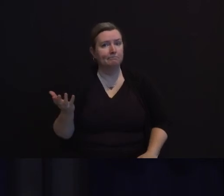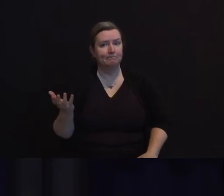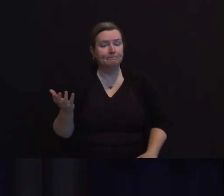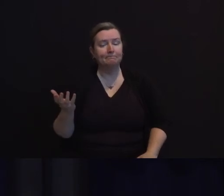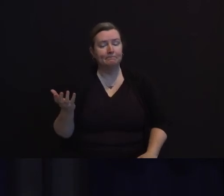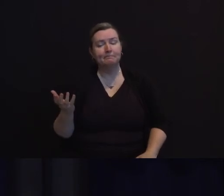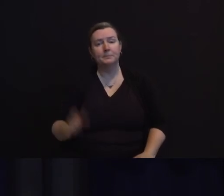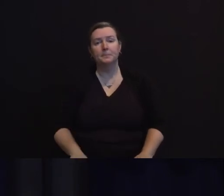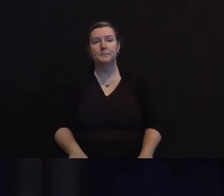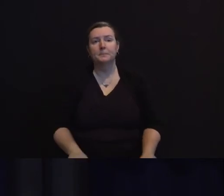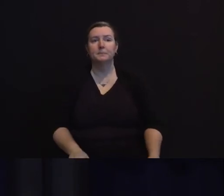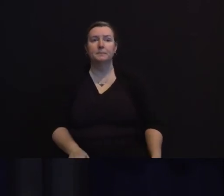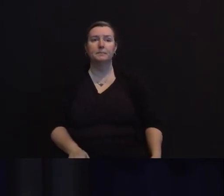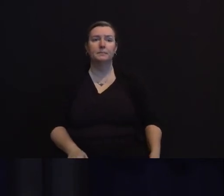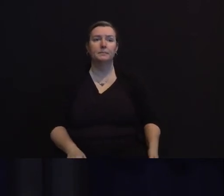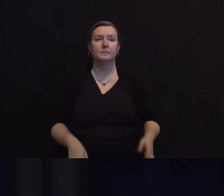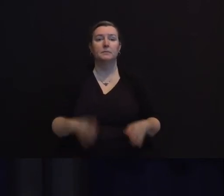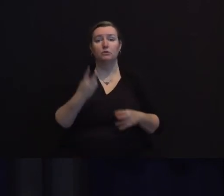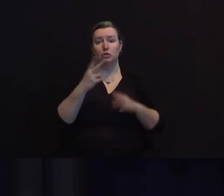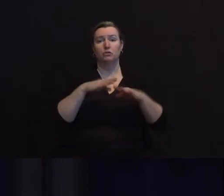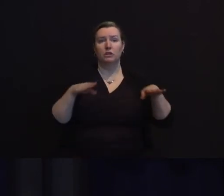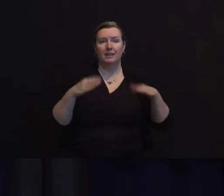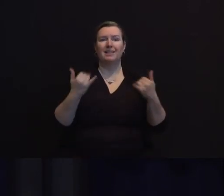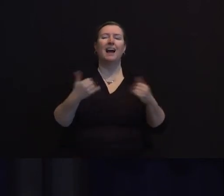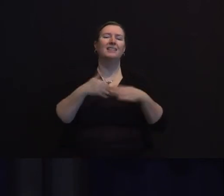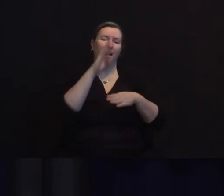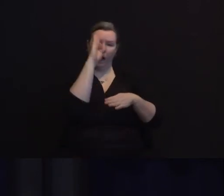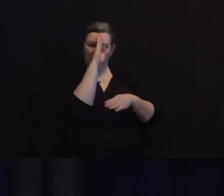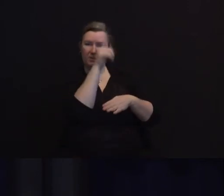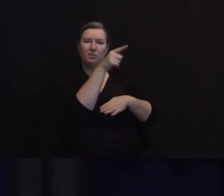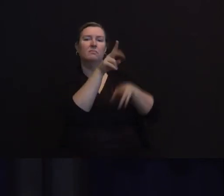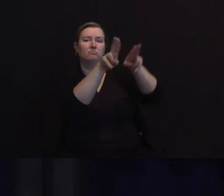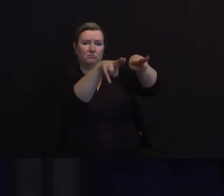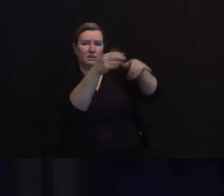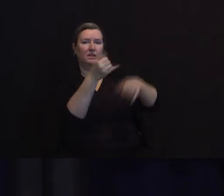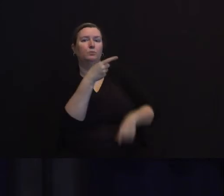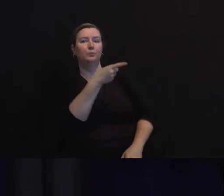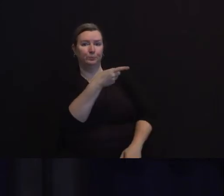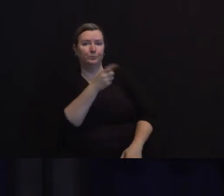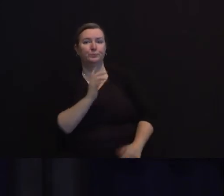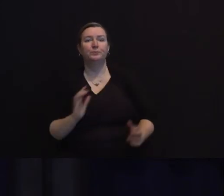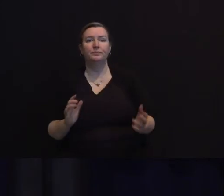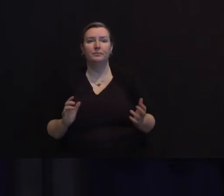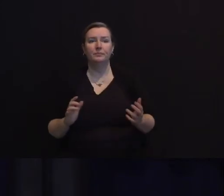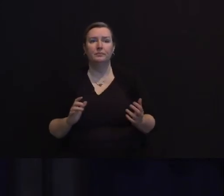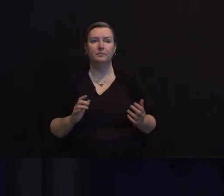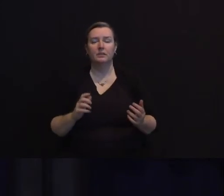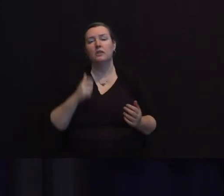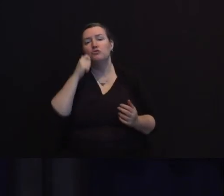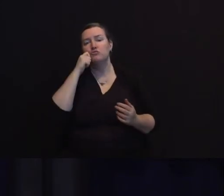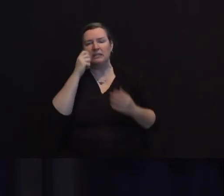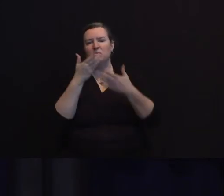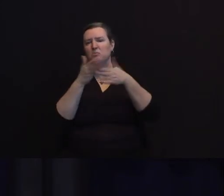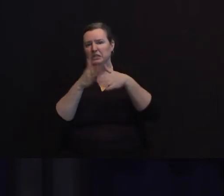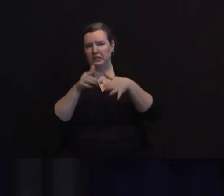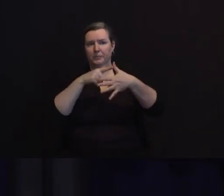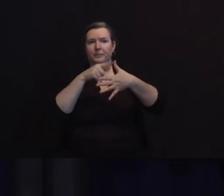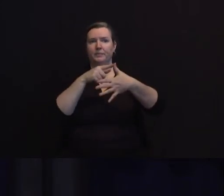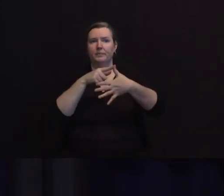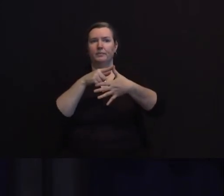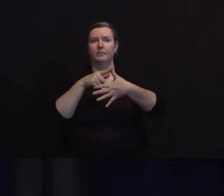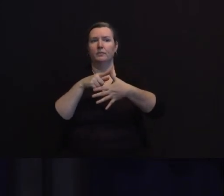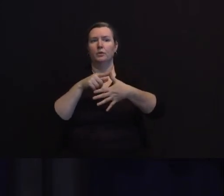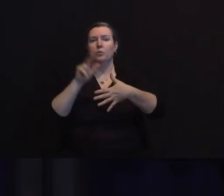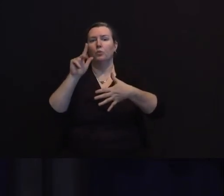2 of these children are currently hospitalized. The breakdown of the race and ethnicity of these cases are white 23%,